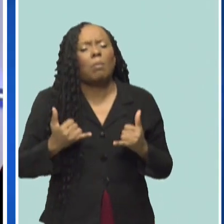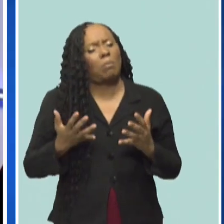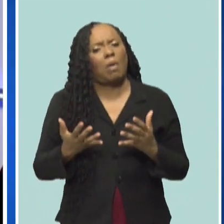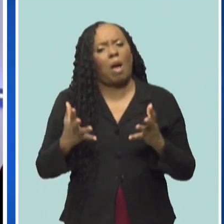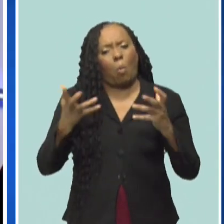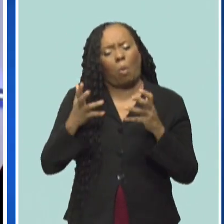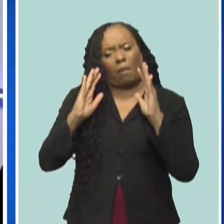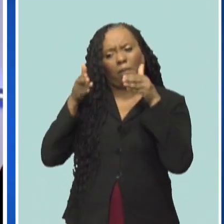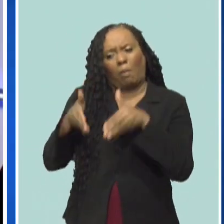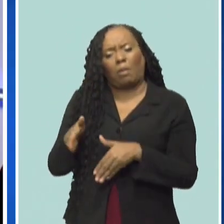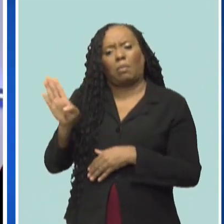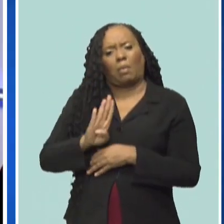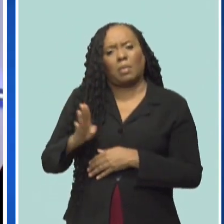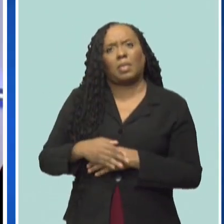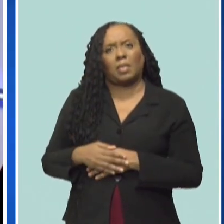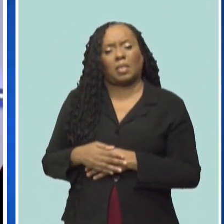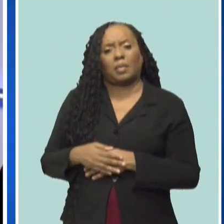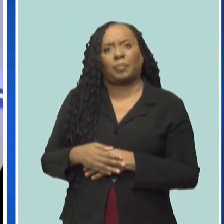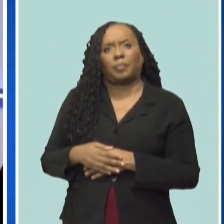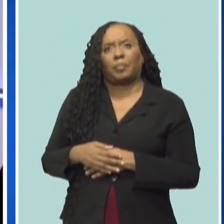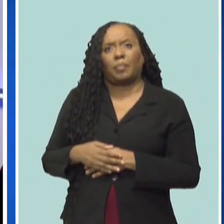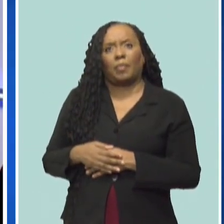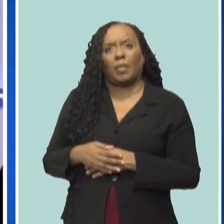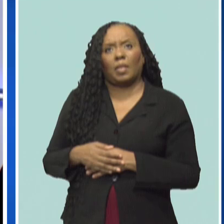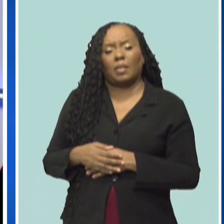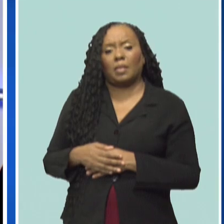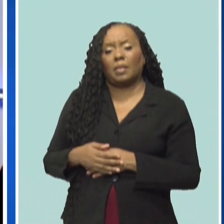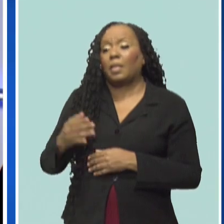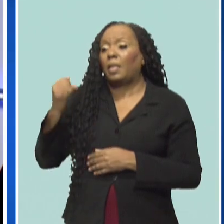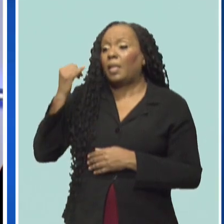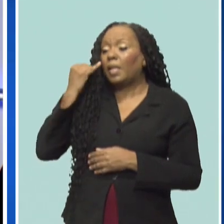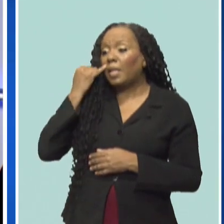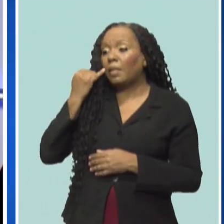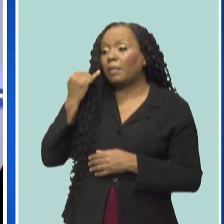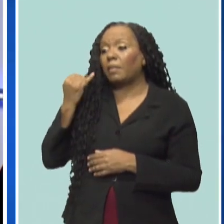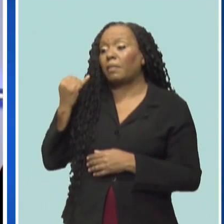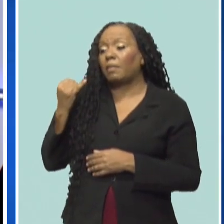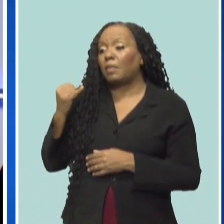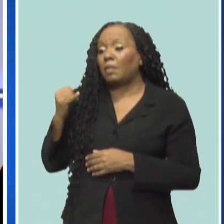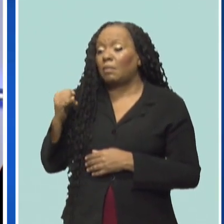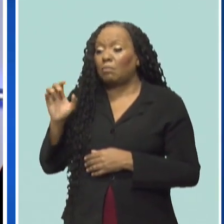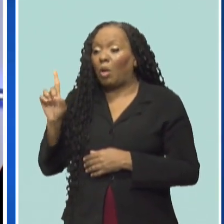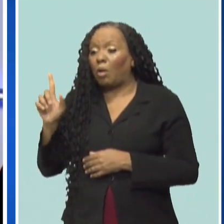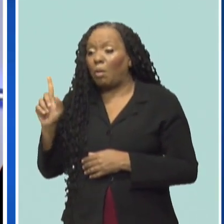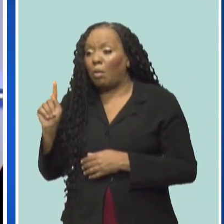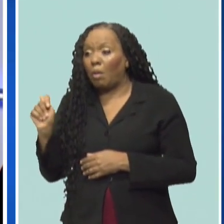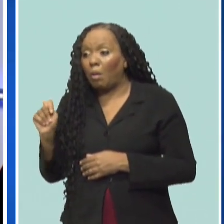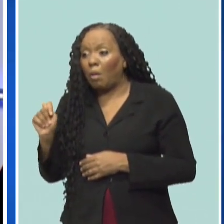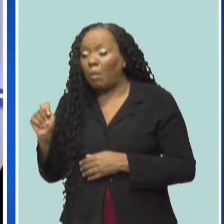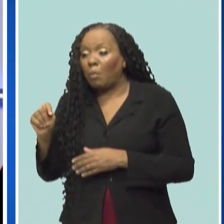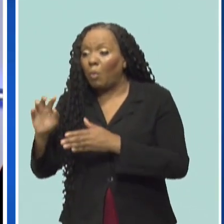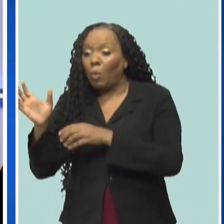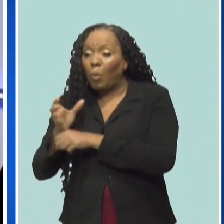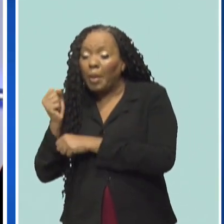And what do you see it meaning for us as a country if Ms. Harris should win versus what it would look like with a